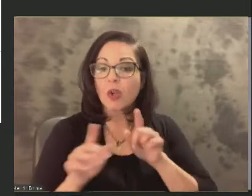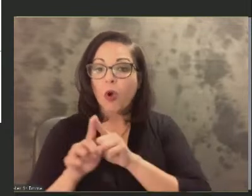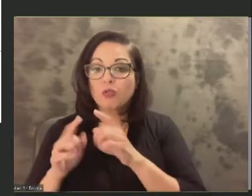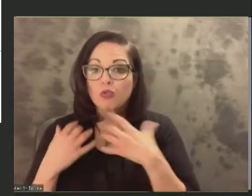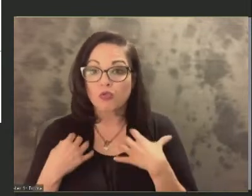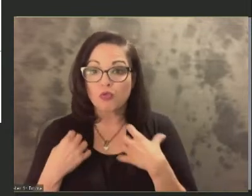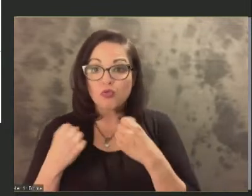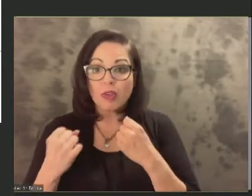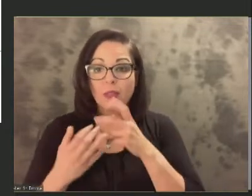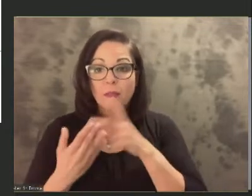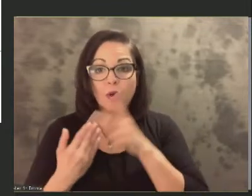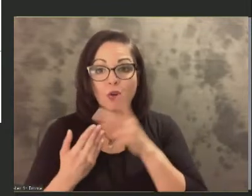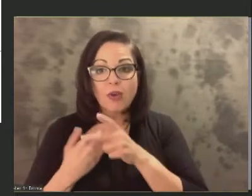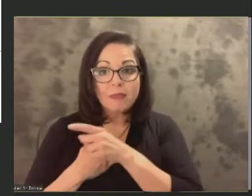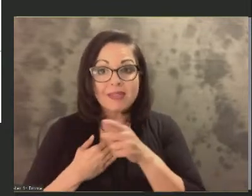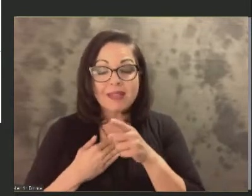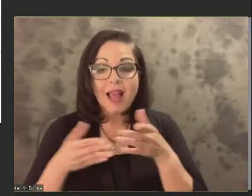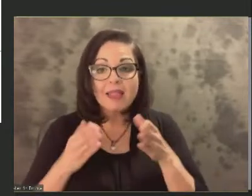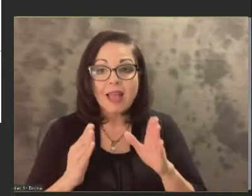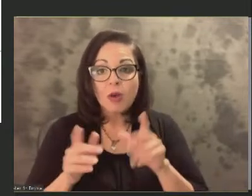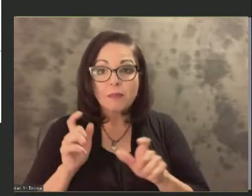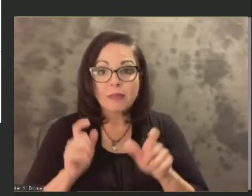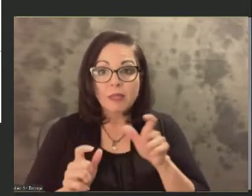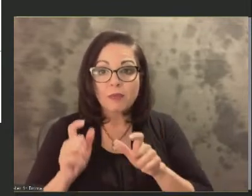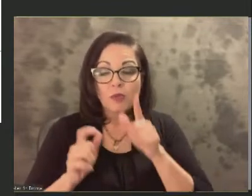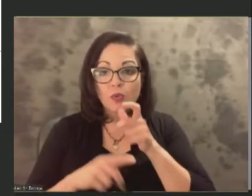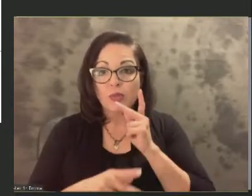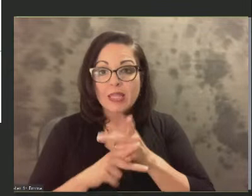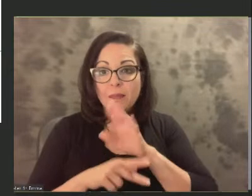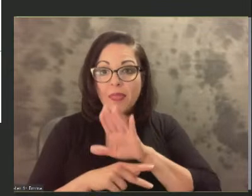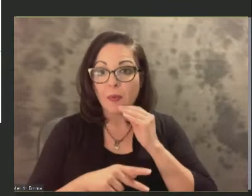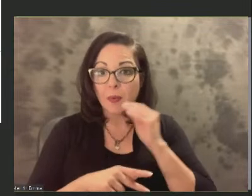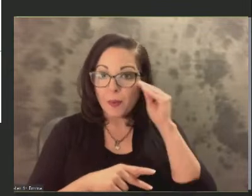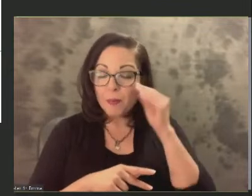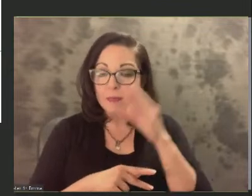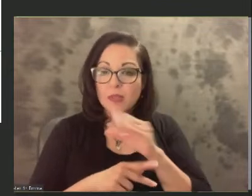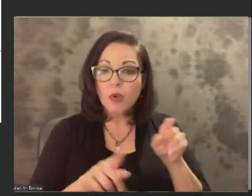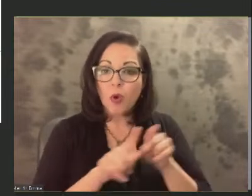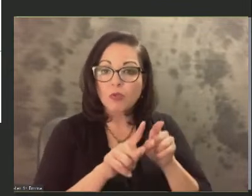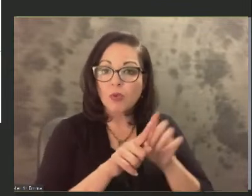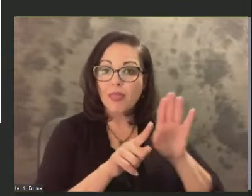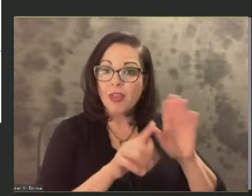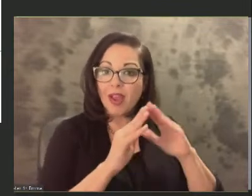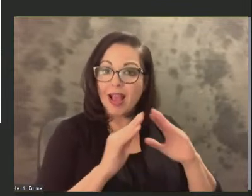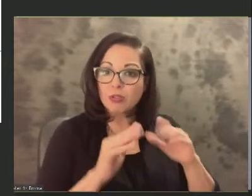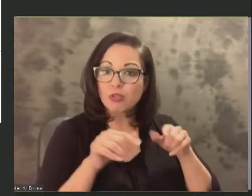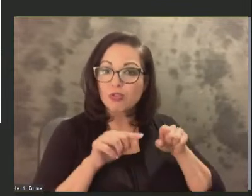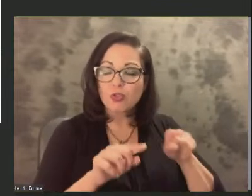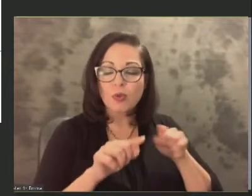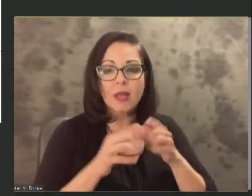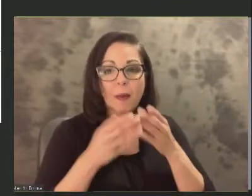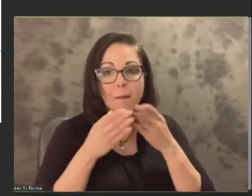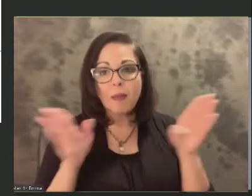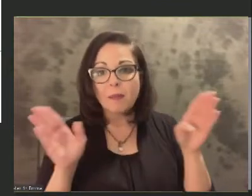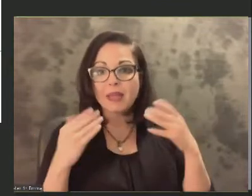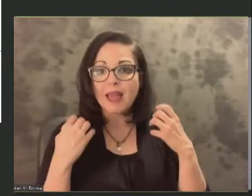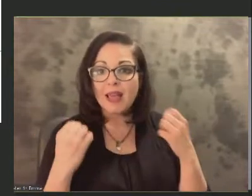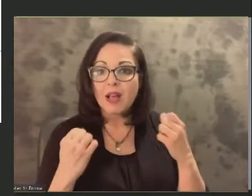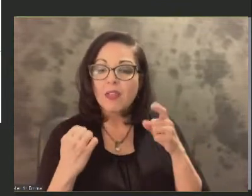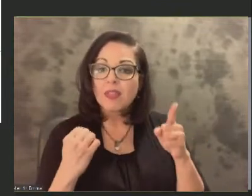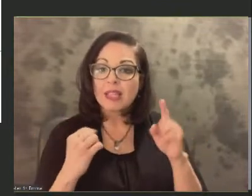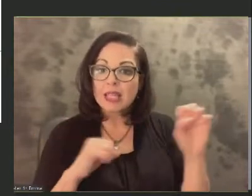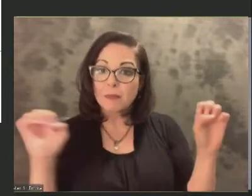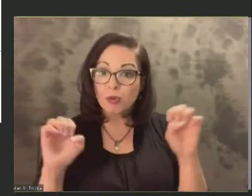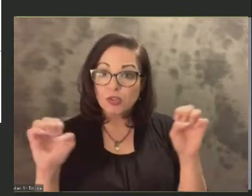the programs that enable people to remain in their homes and houses during a public health emergency. So this